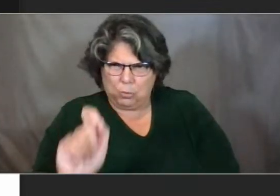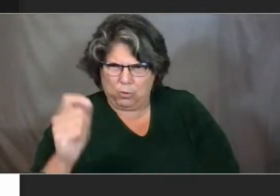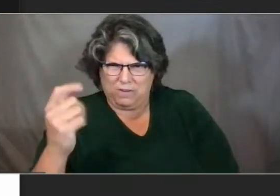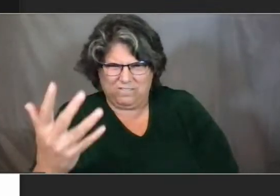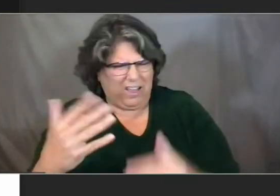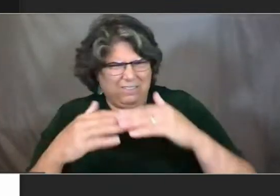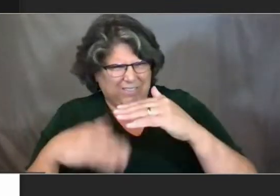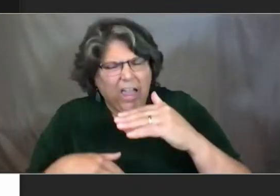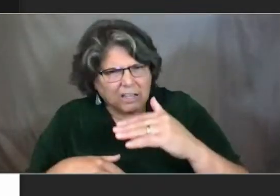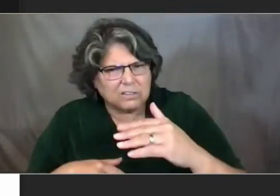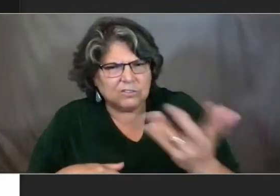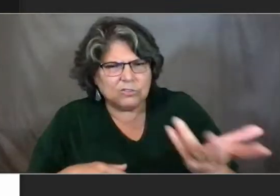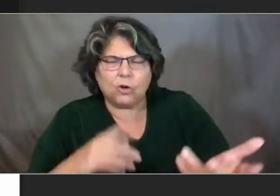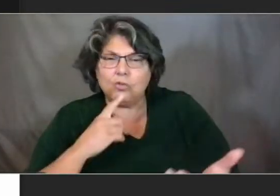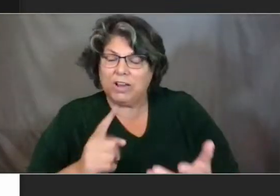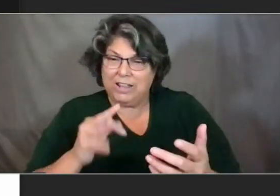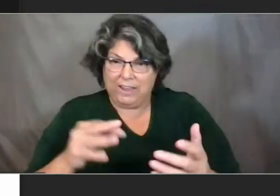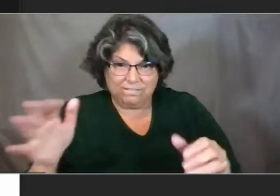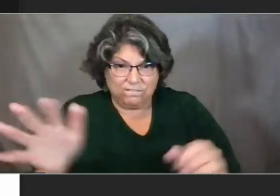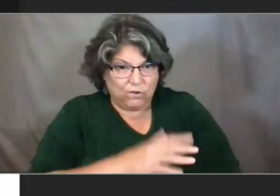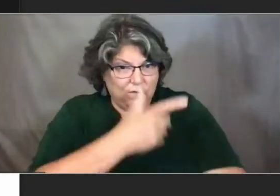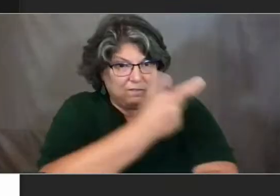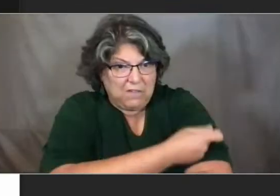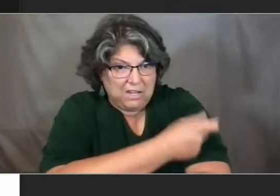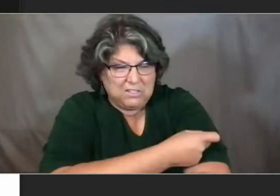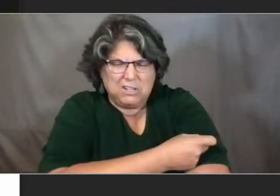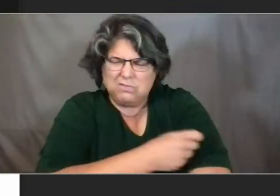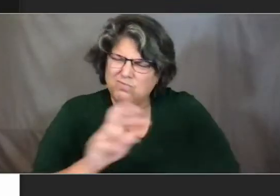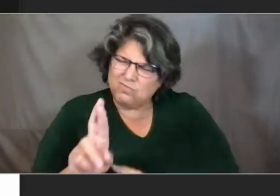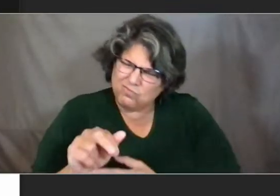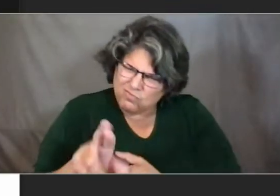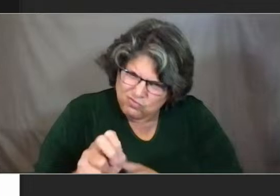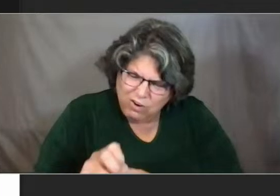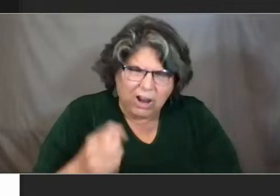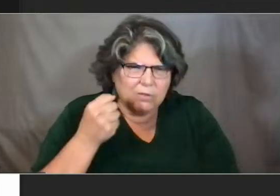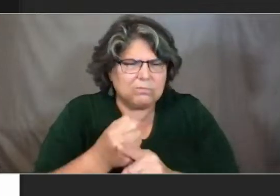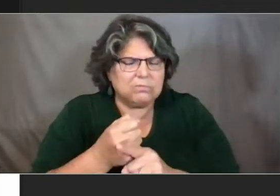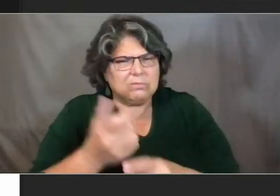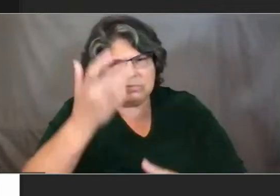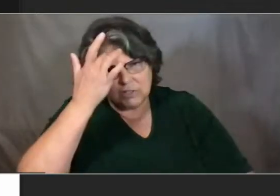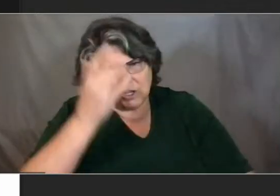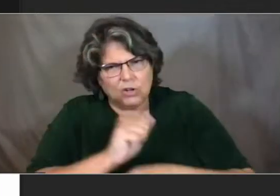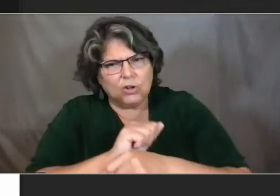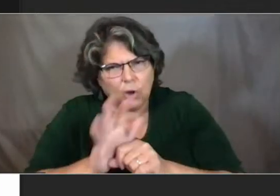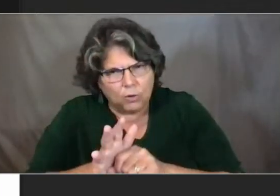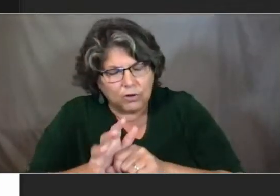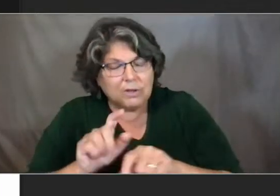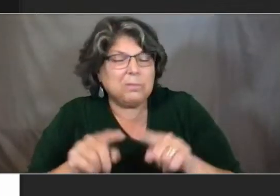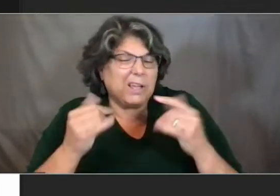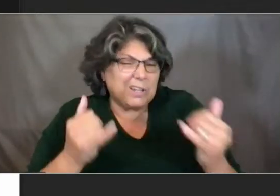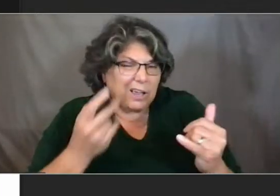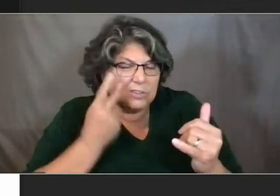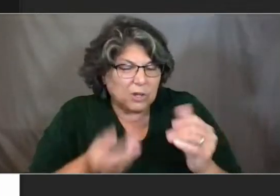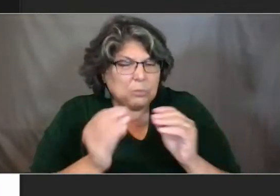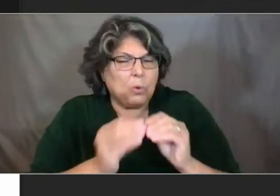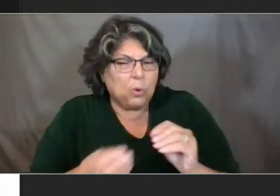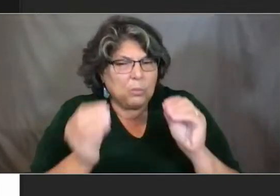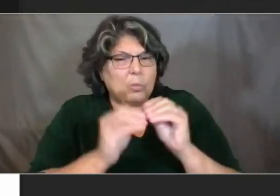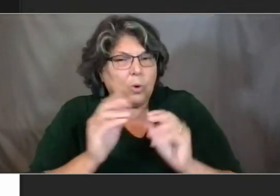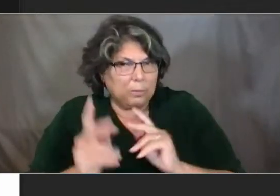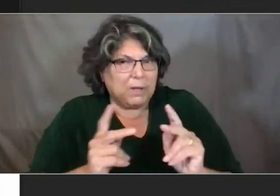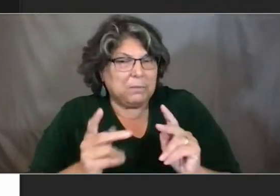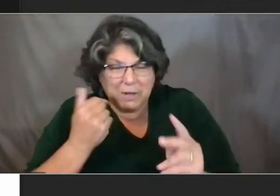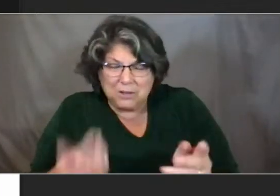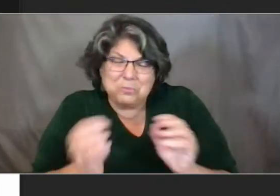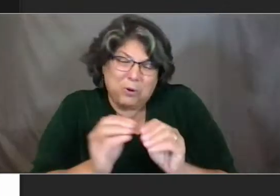COVID if you're fully vaccinated. But we are seeing an increase in cases because we're seeing more people that are vaccinated, and